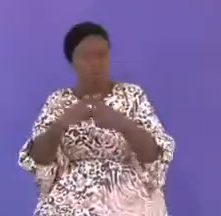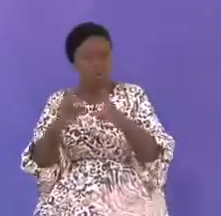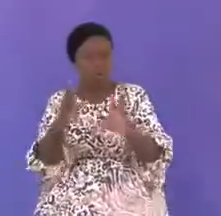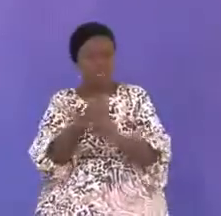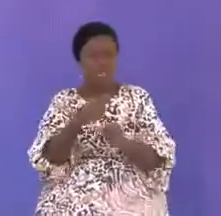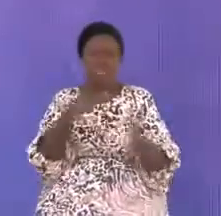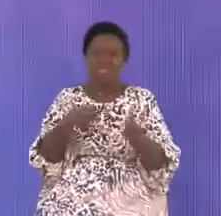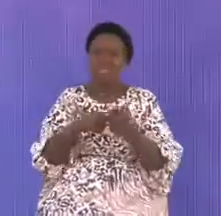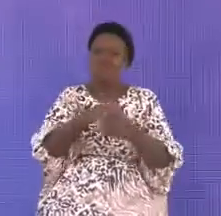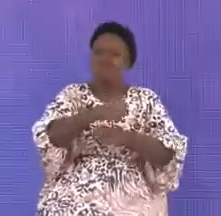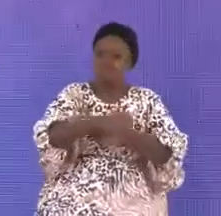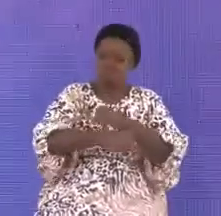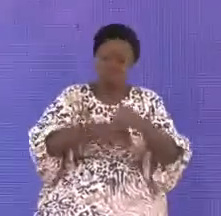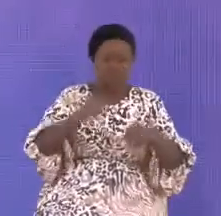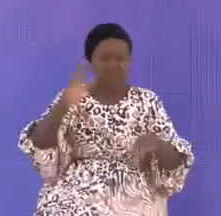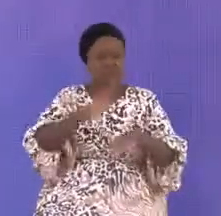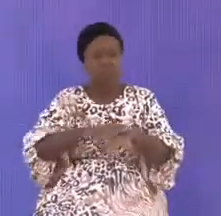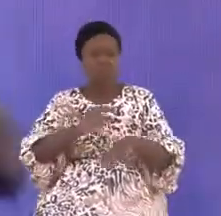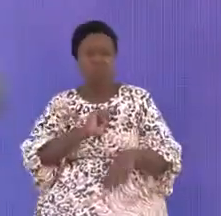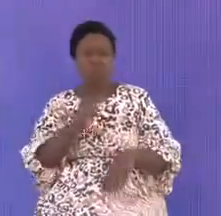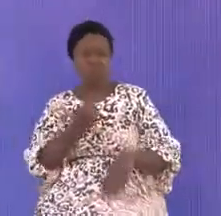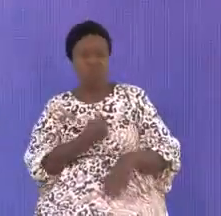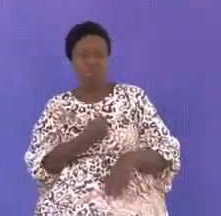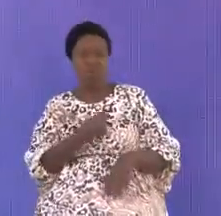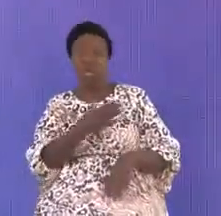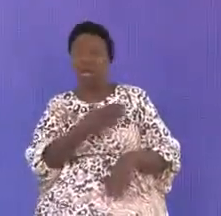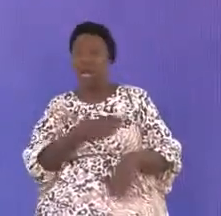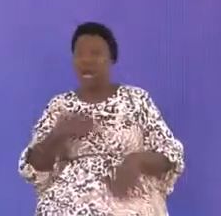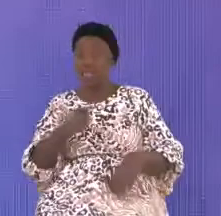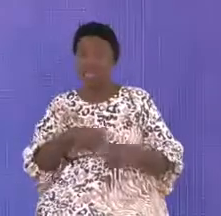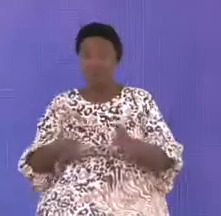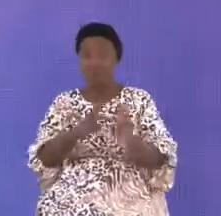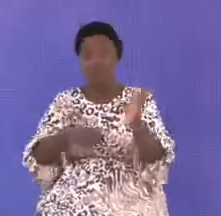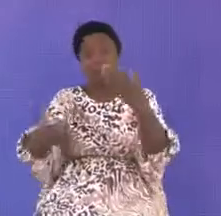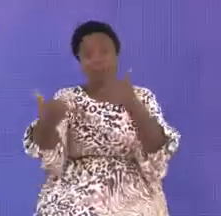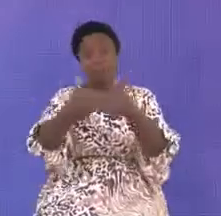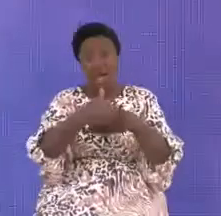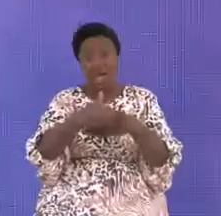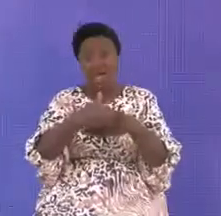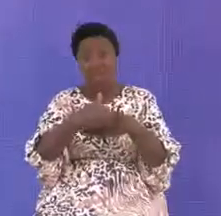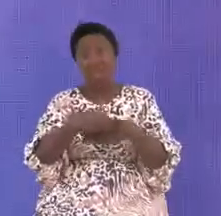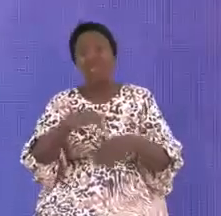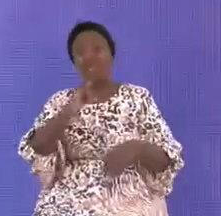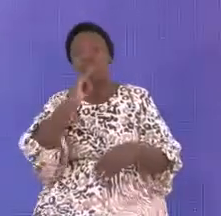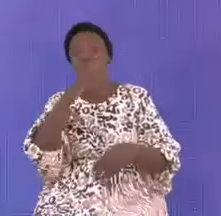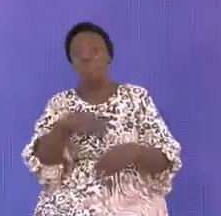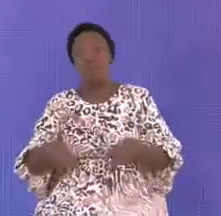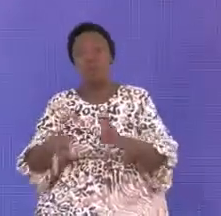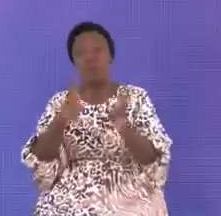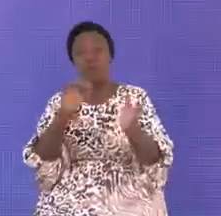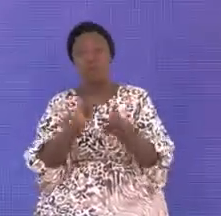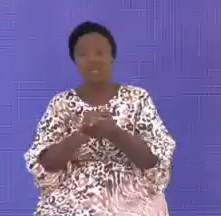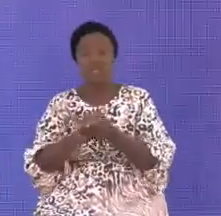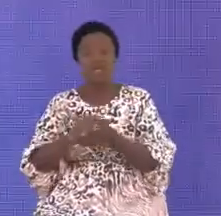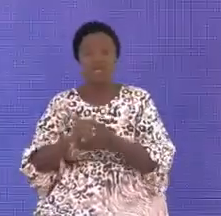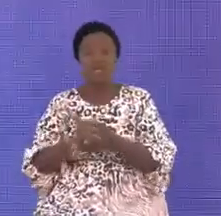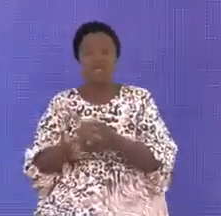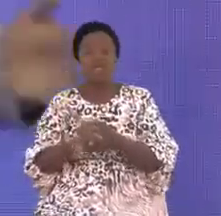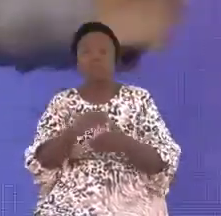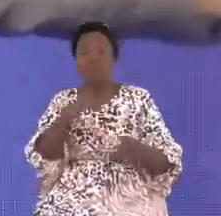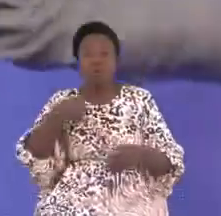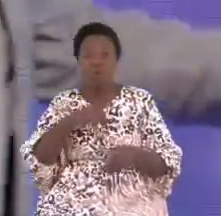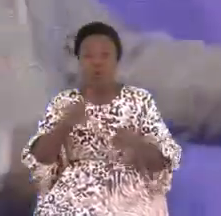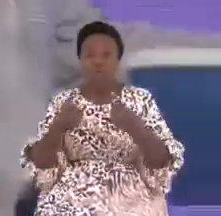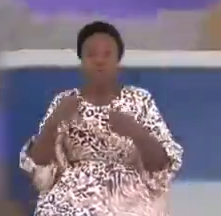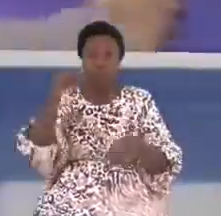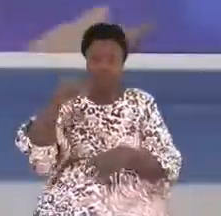suffering on us and the way back is the way you wage down if